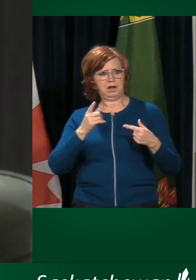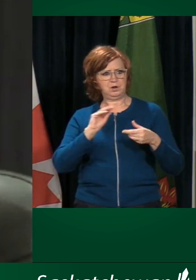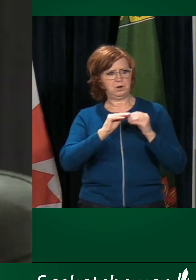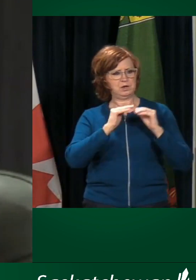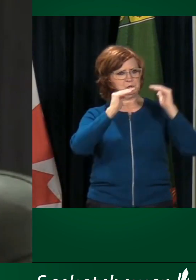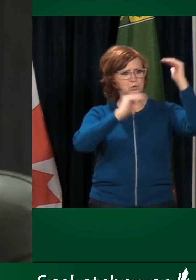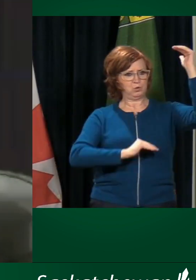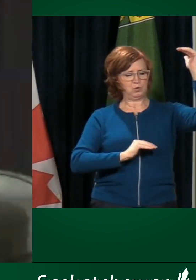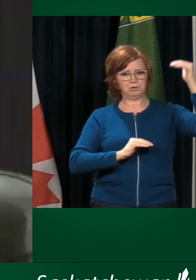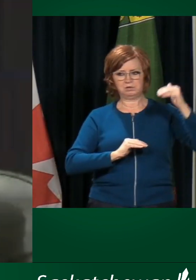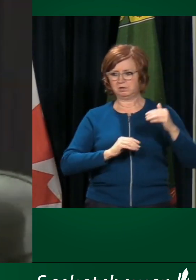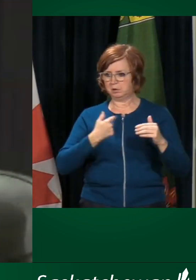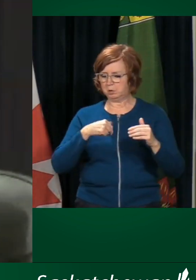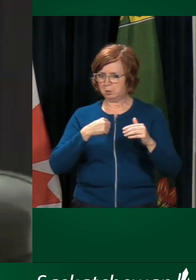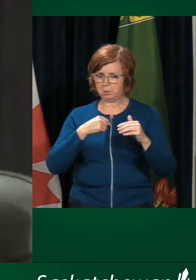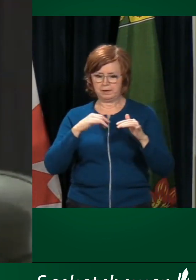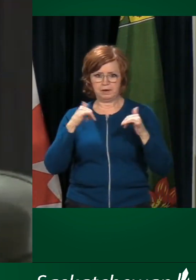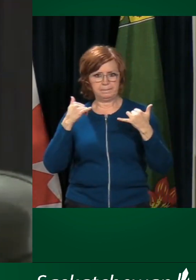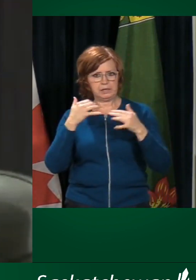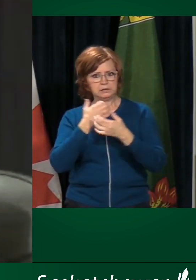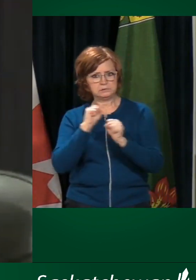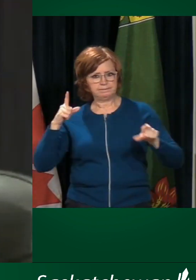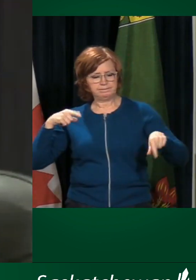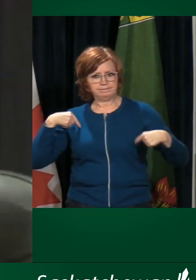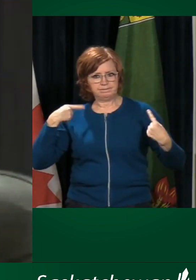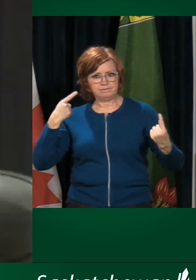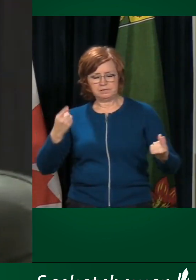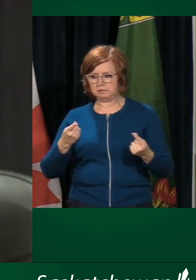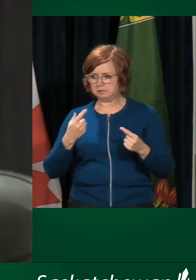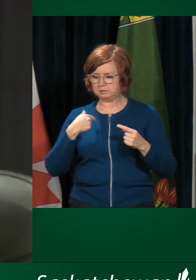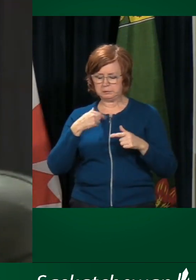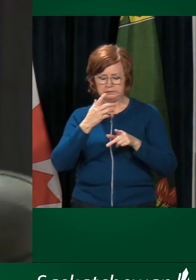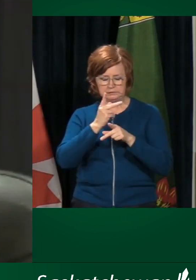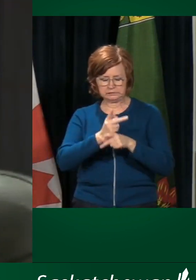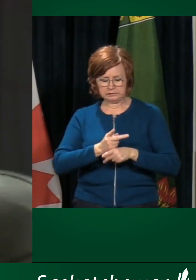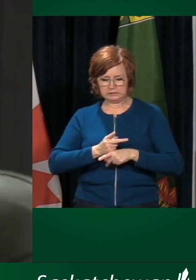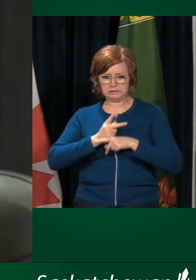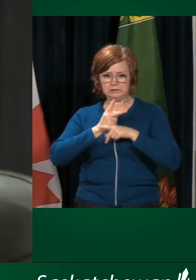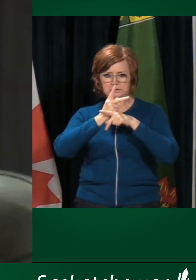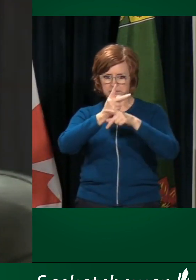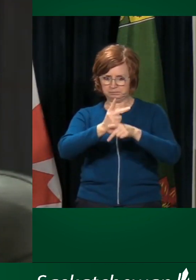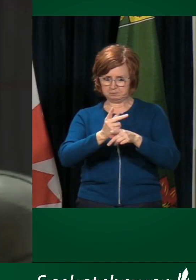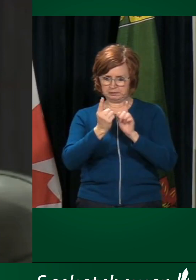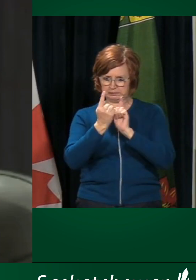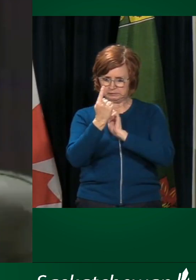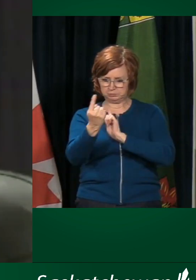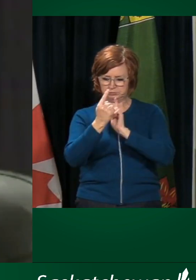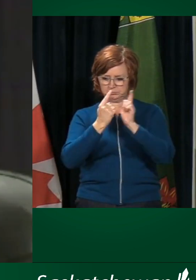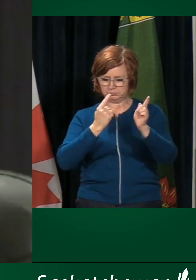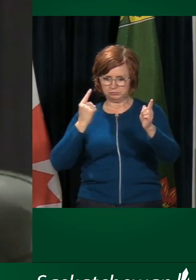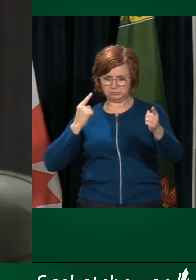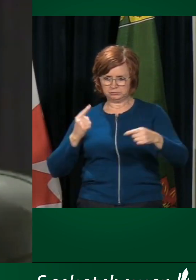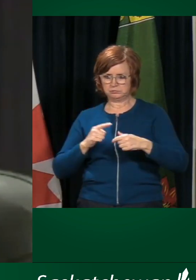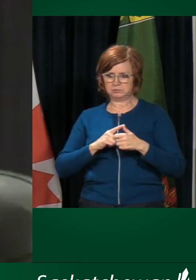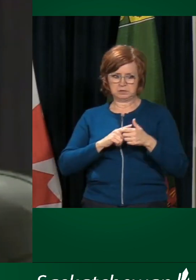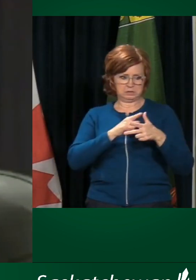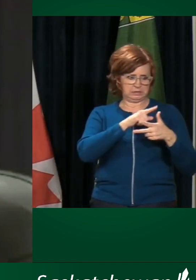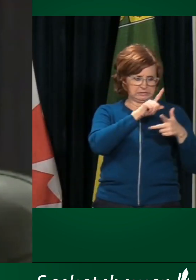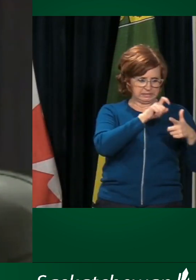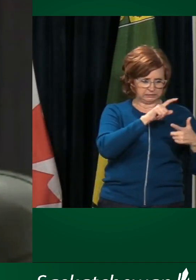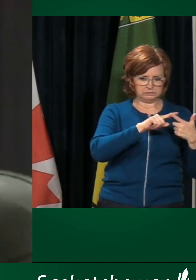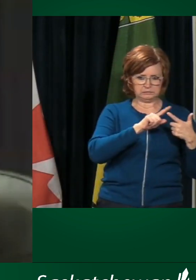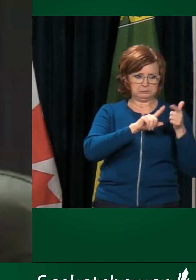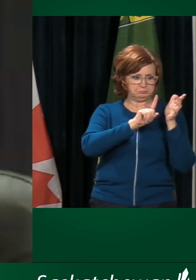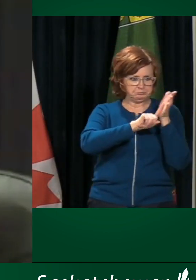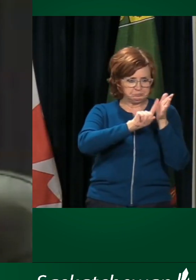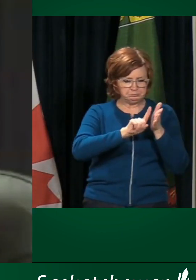seeing cases skyrocket, but that's because of some very intentional things that have been put in place, as we've talked about the three-legged